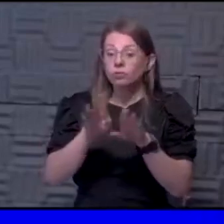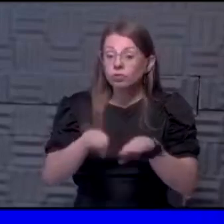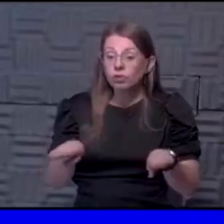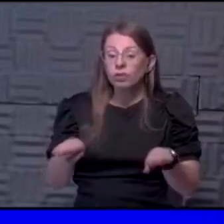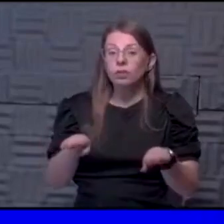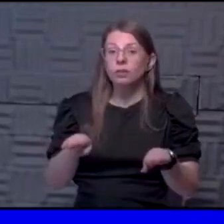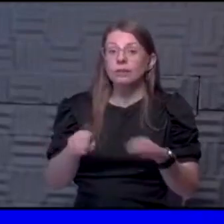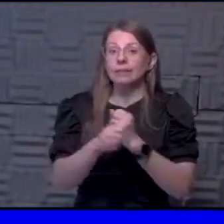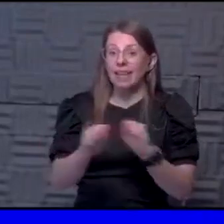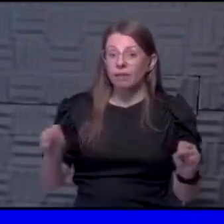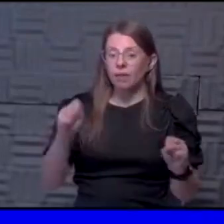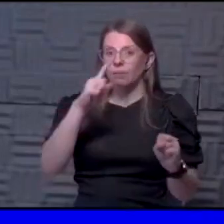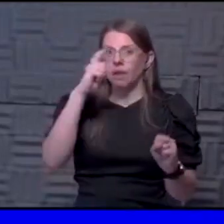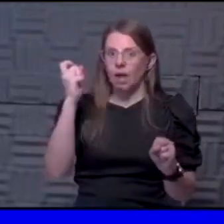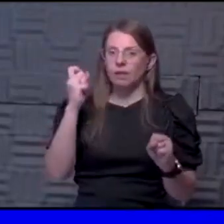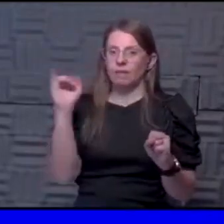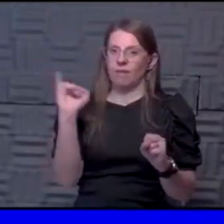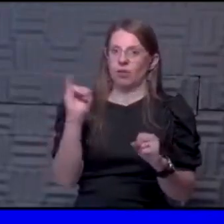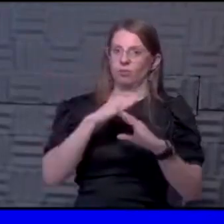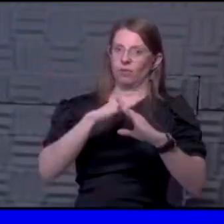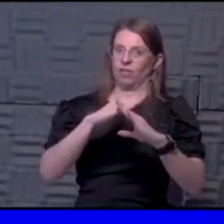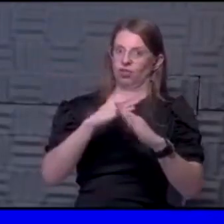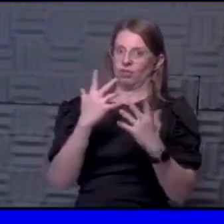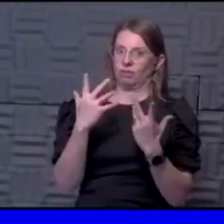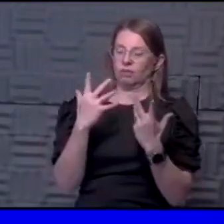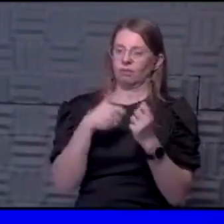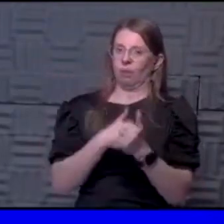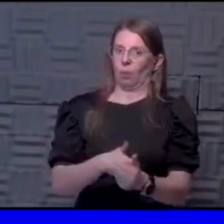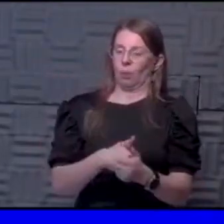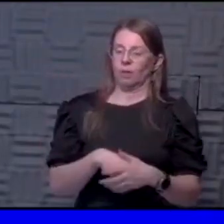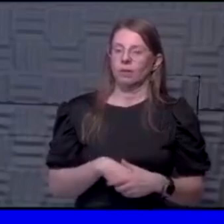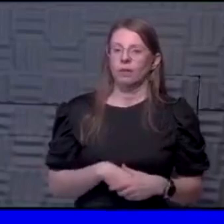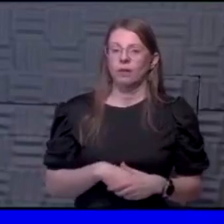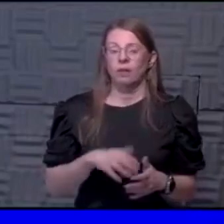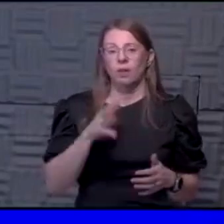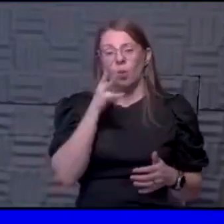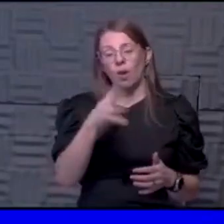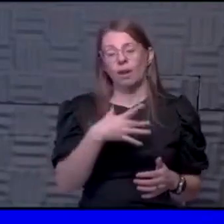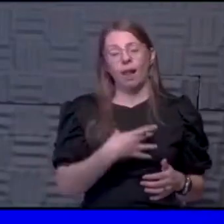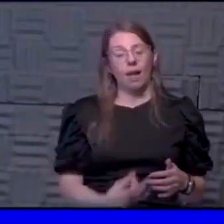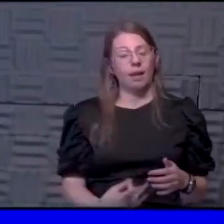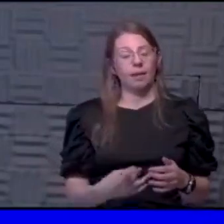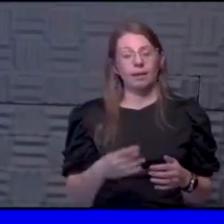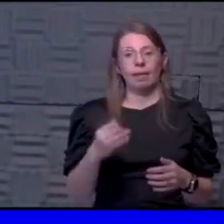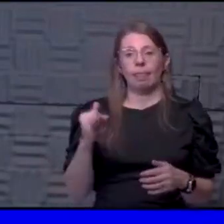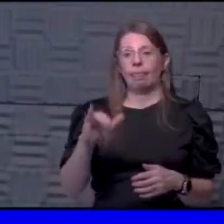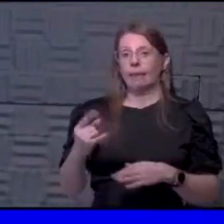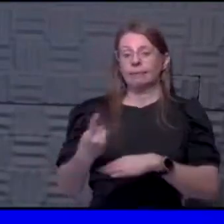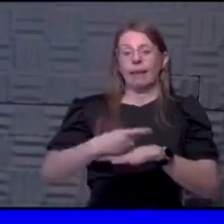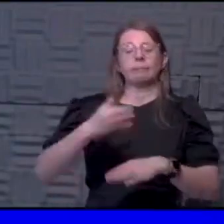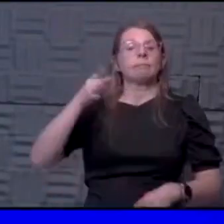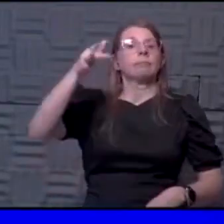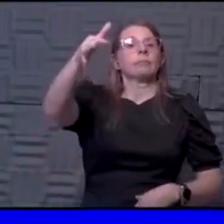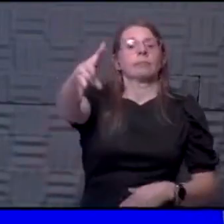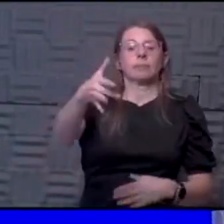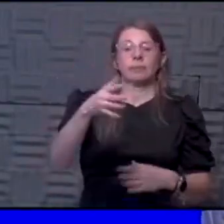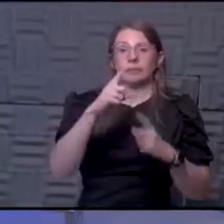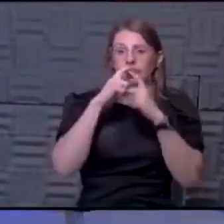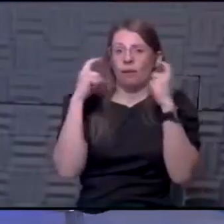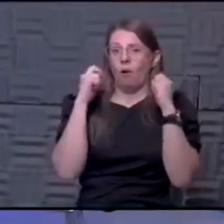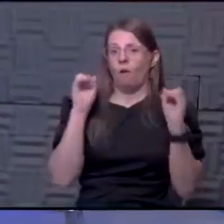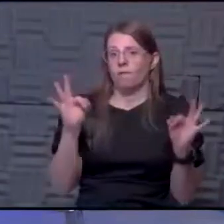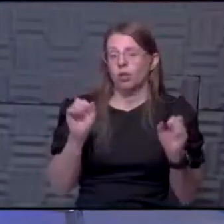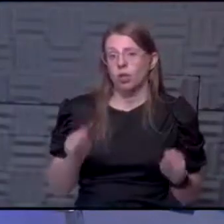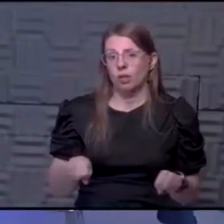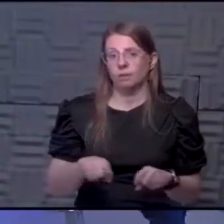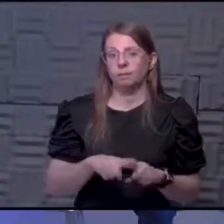prevention measures. So I think that's a good answer. Not yet. We would all like it that day when we can, but we don't have a good idea as to when that will be. Dr.